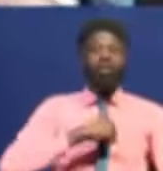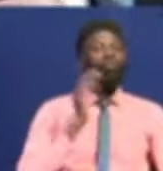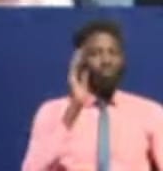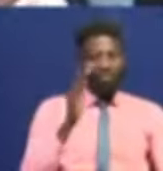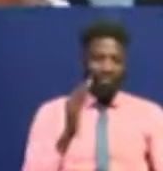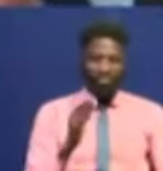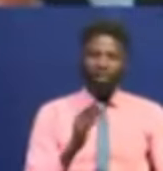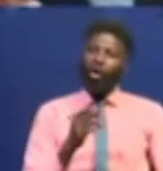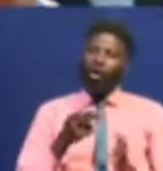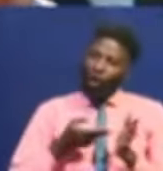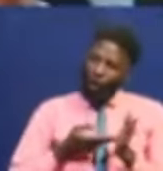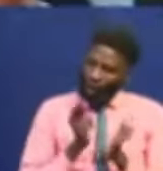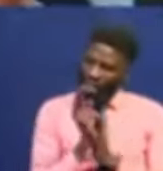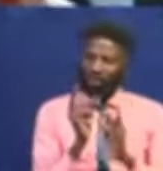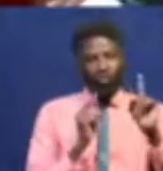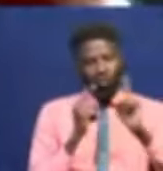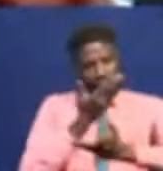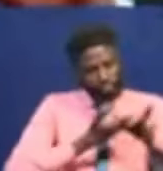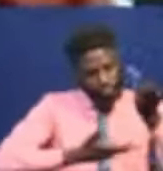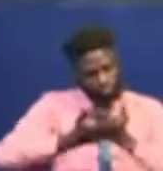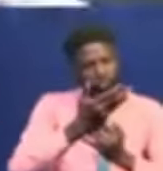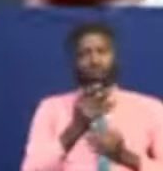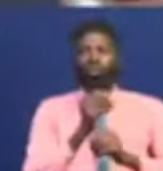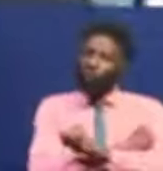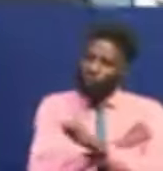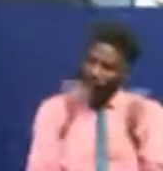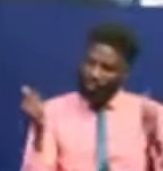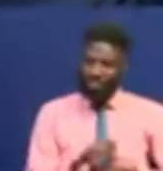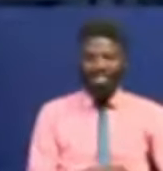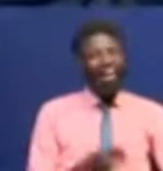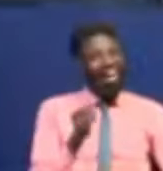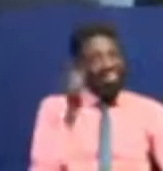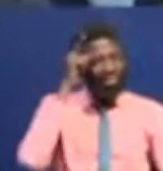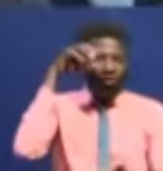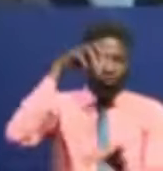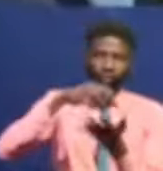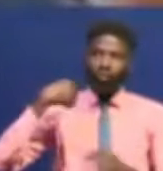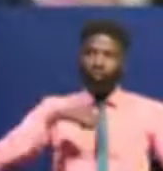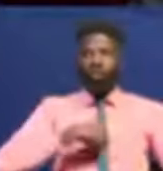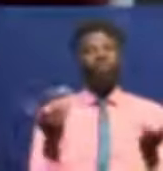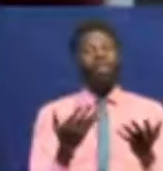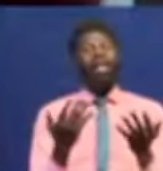and speak to each other properly and contextualize where we are.